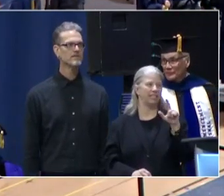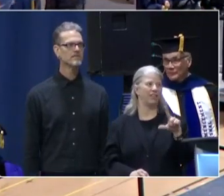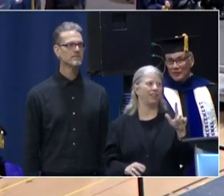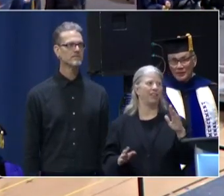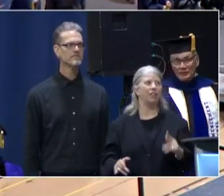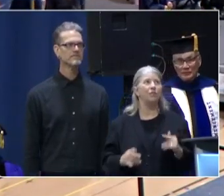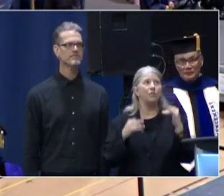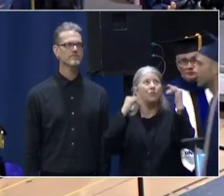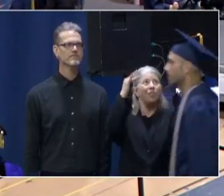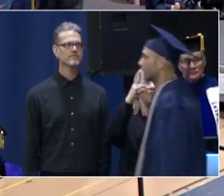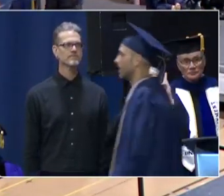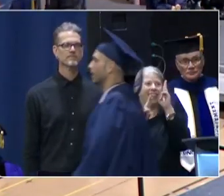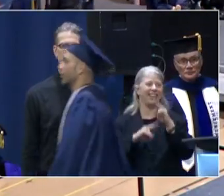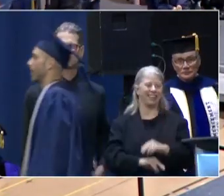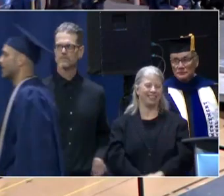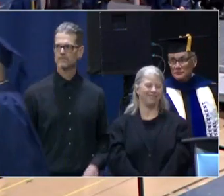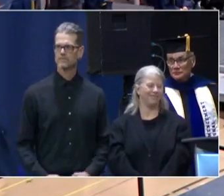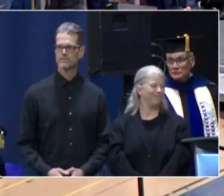cum laude.